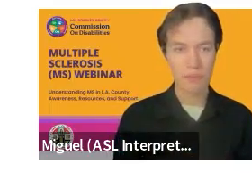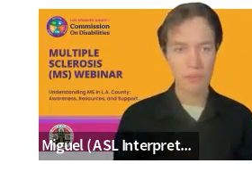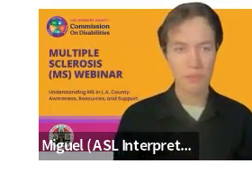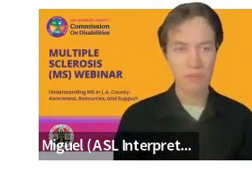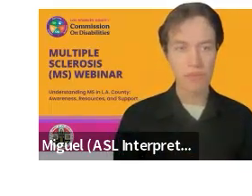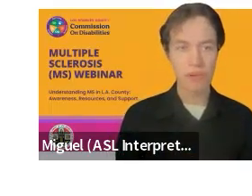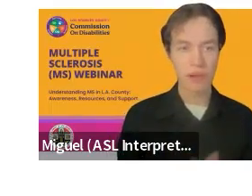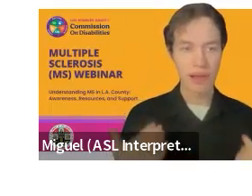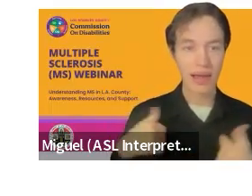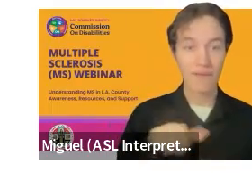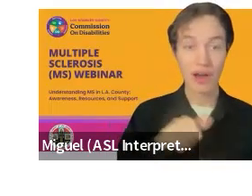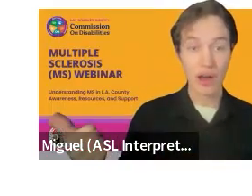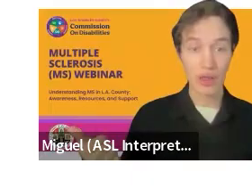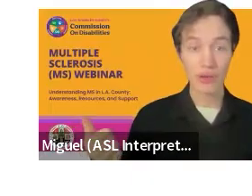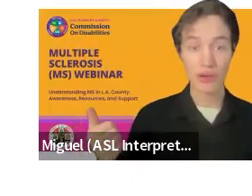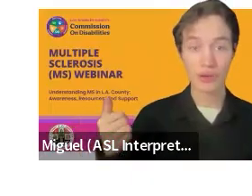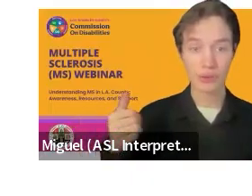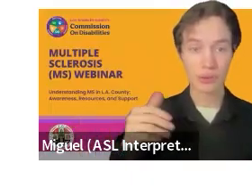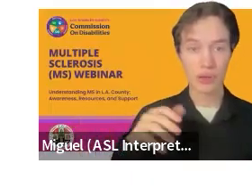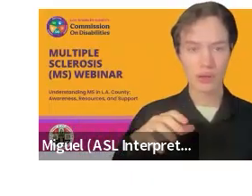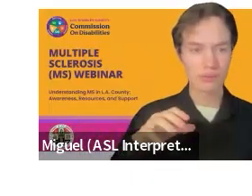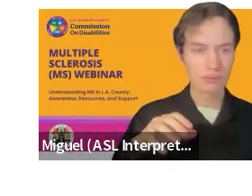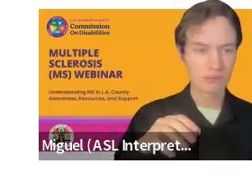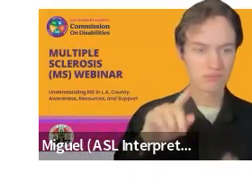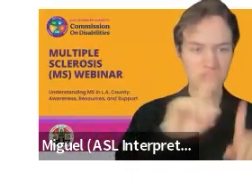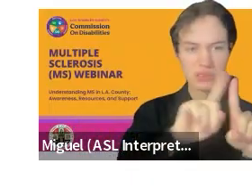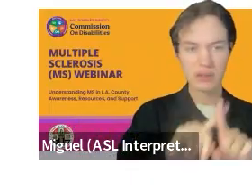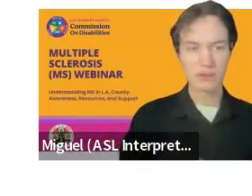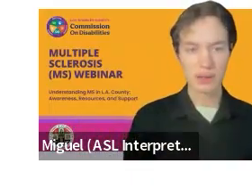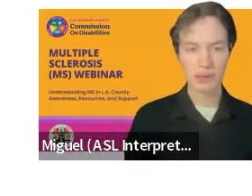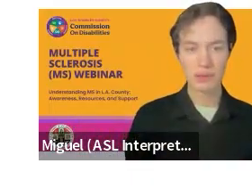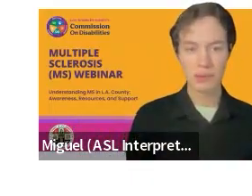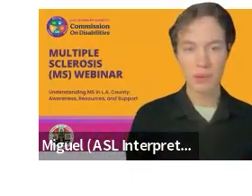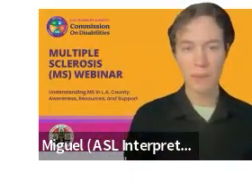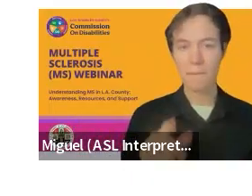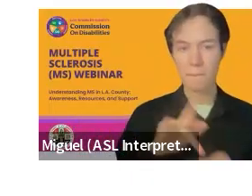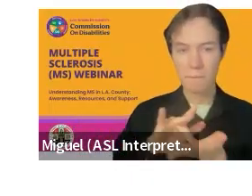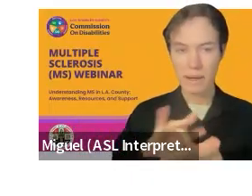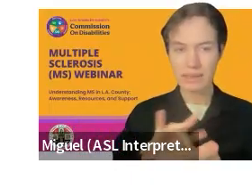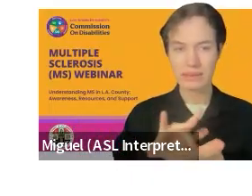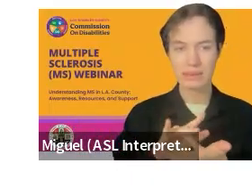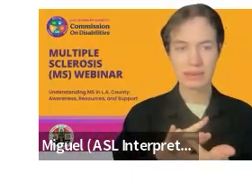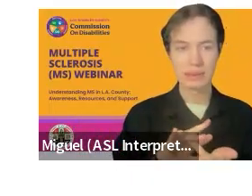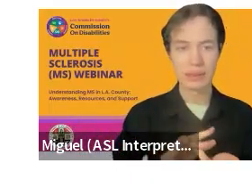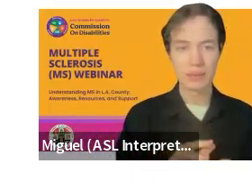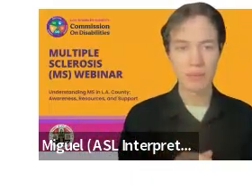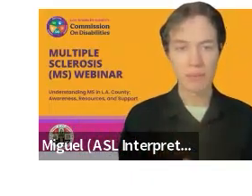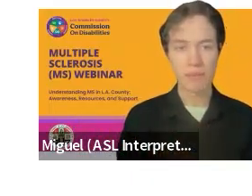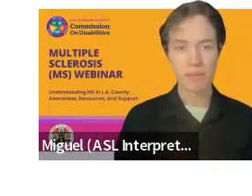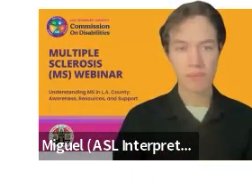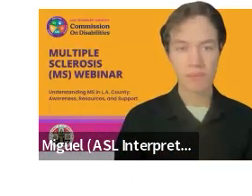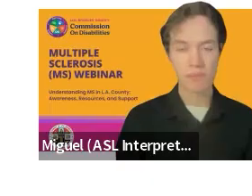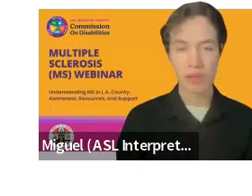are ocrelizumab, ofatumumab, and ublituximab. So I use these medications a lot because they work very